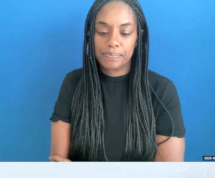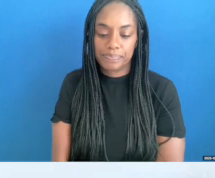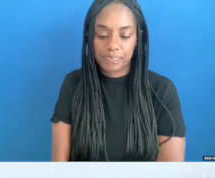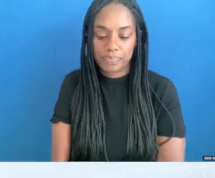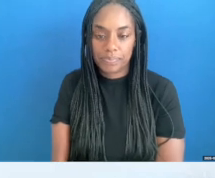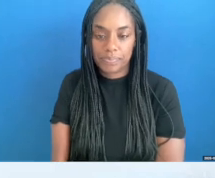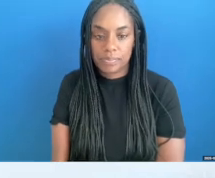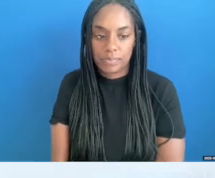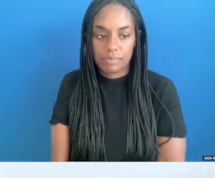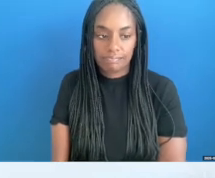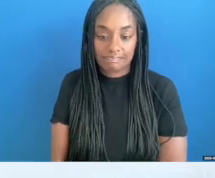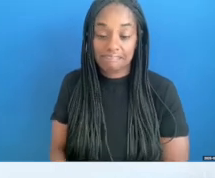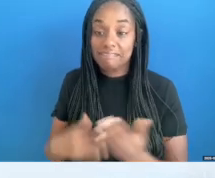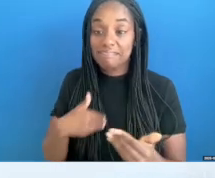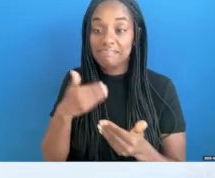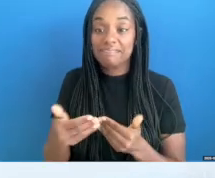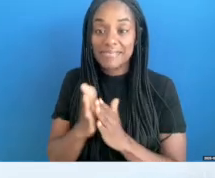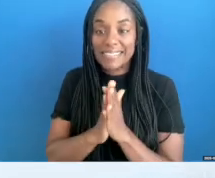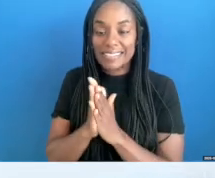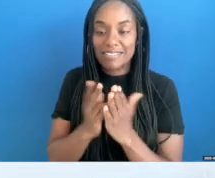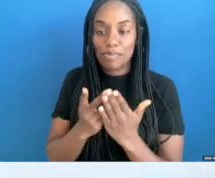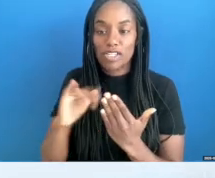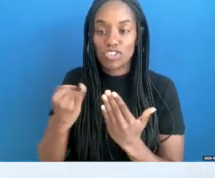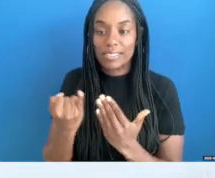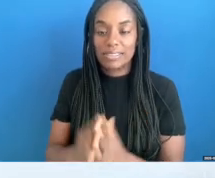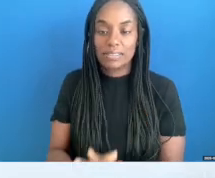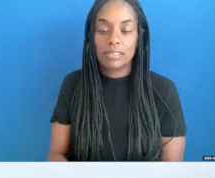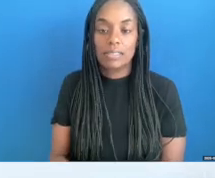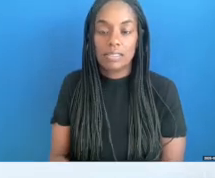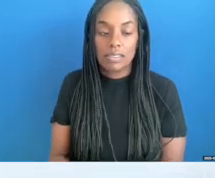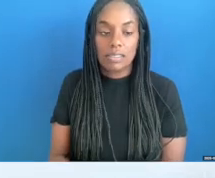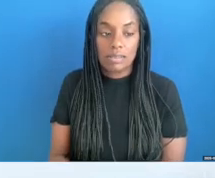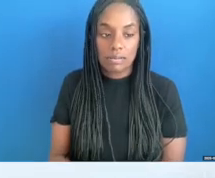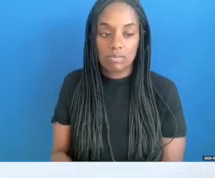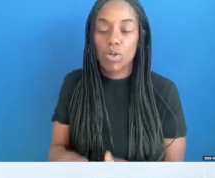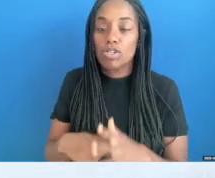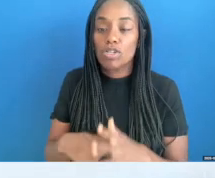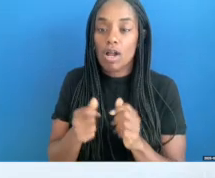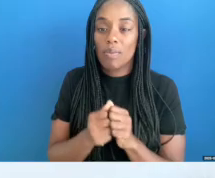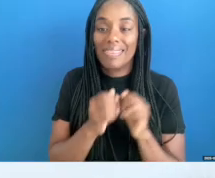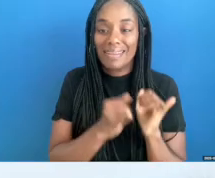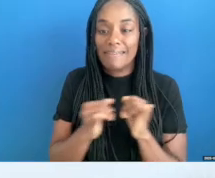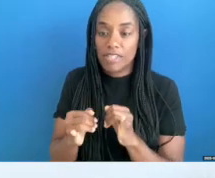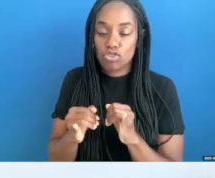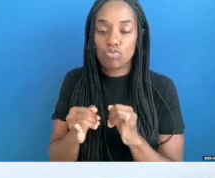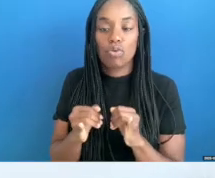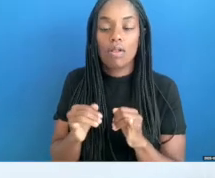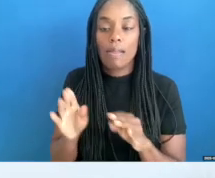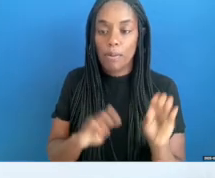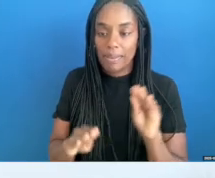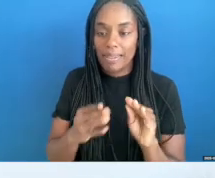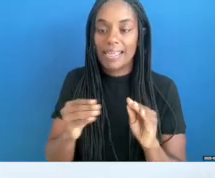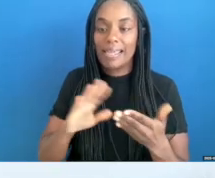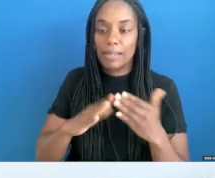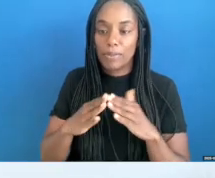Okay, on to our incentive projects. We'll begin with our individual mobility and community mobility incentive